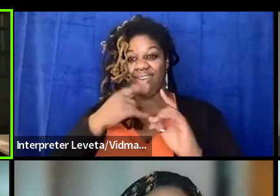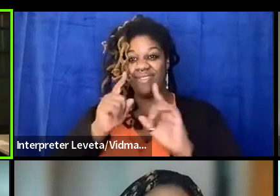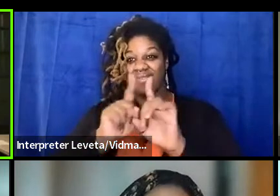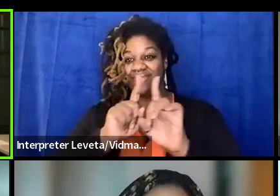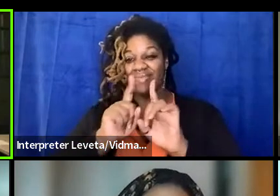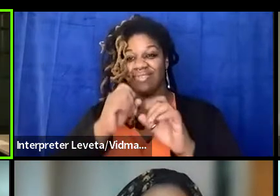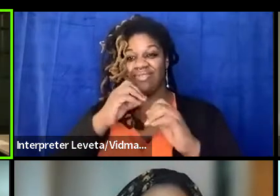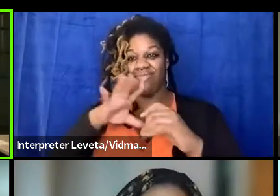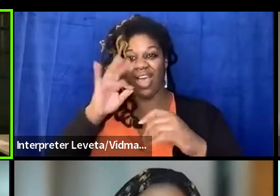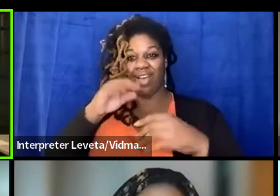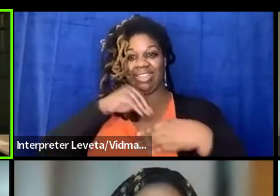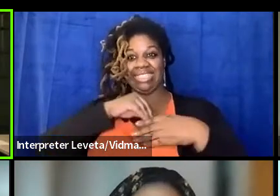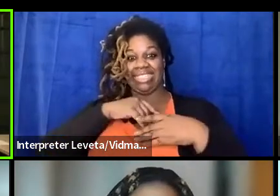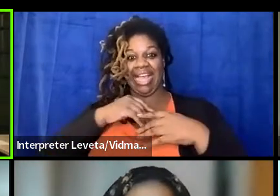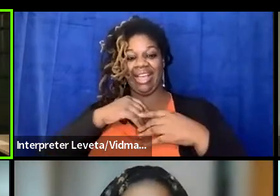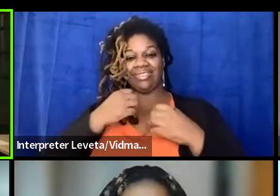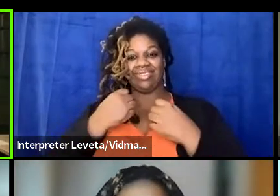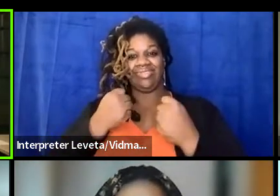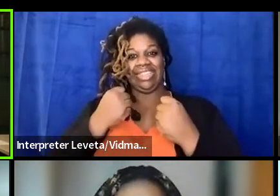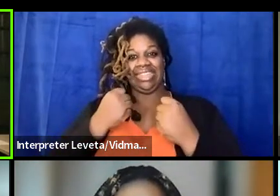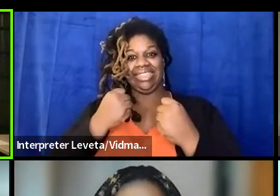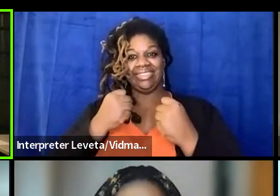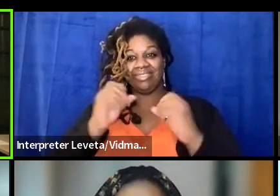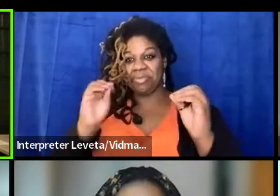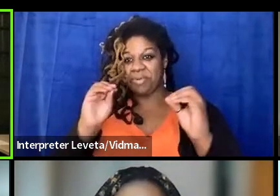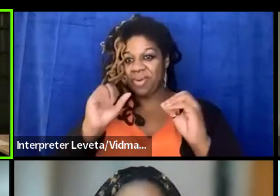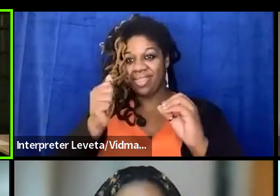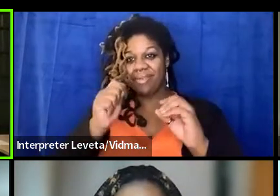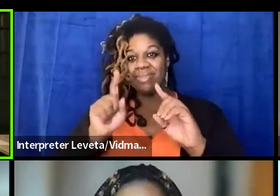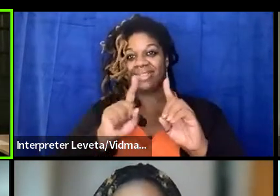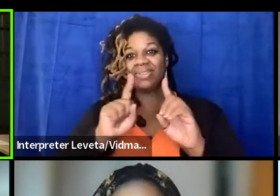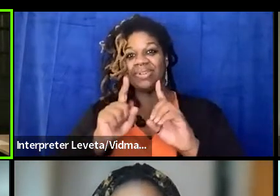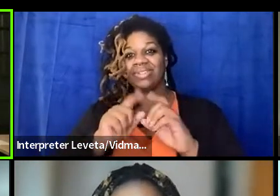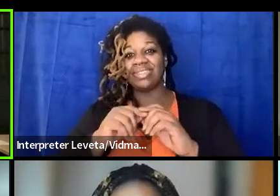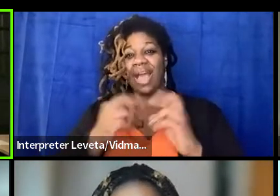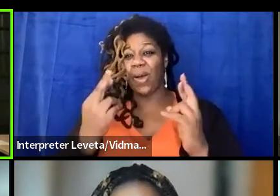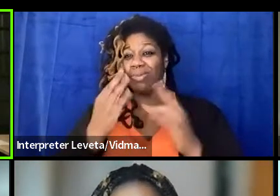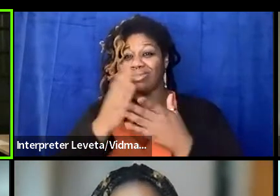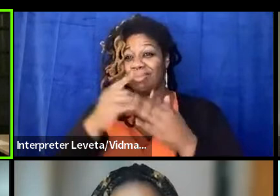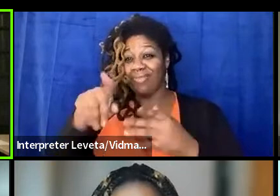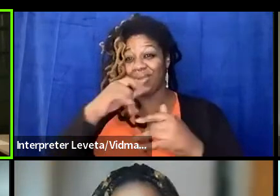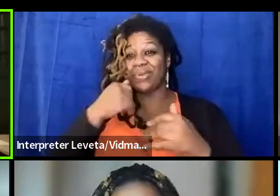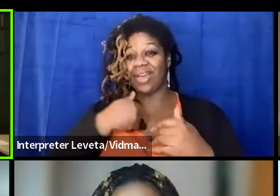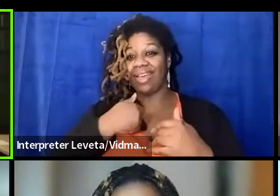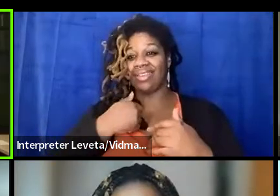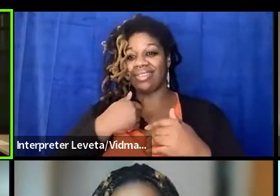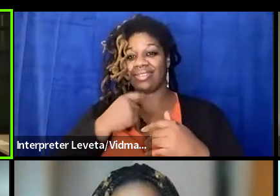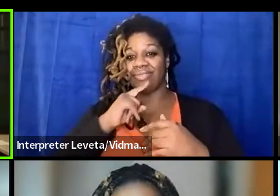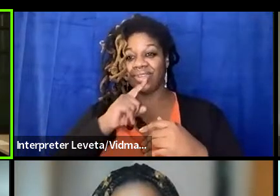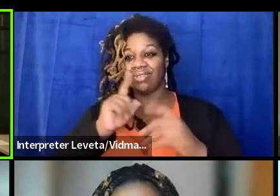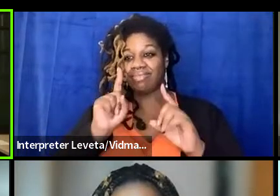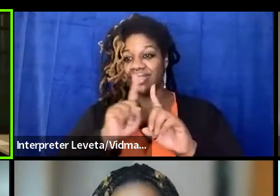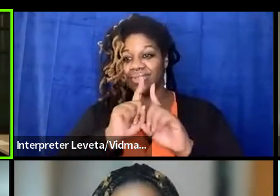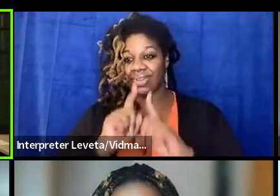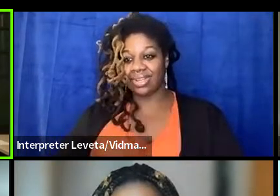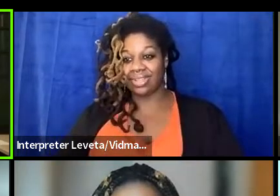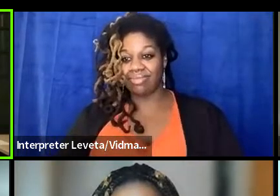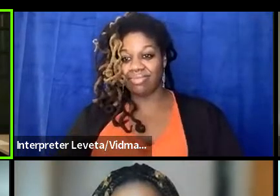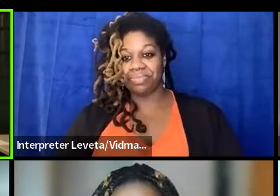the mentoring within themselves. I hope some of you had mentors that